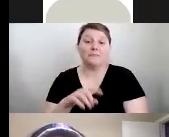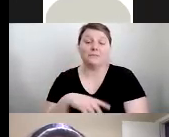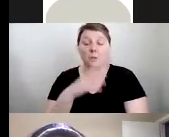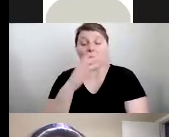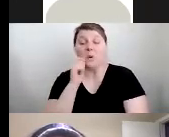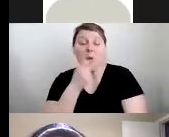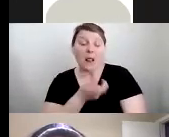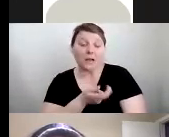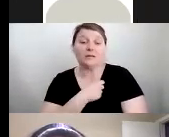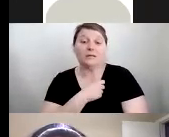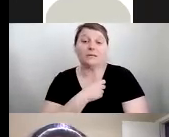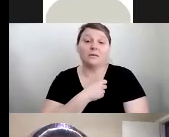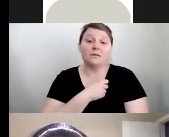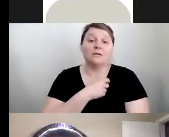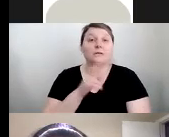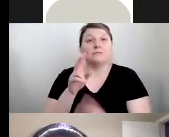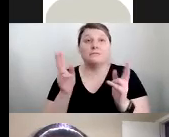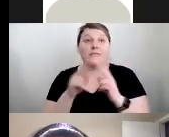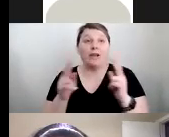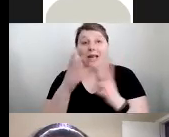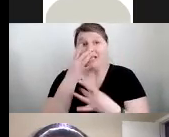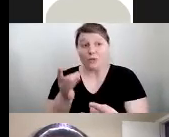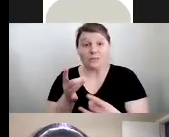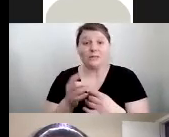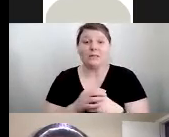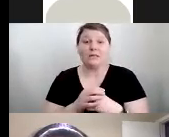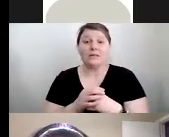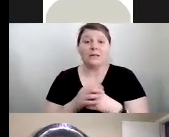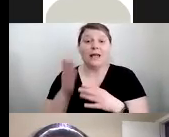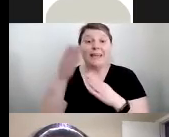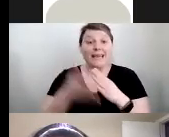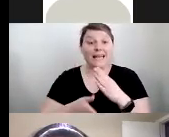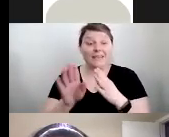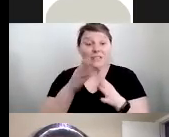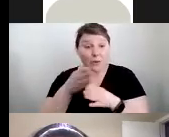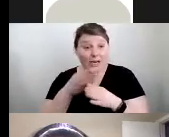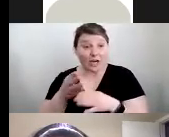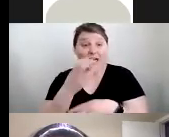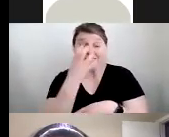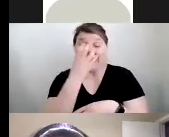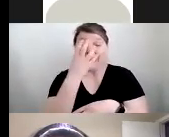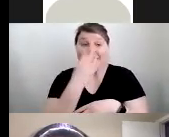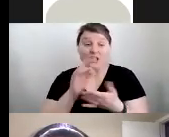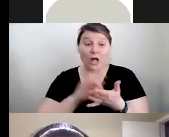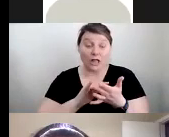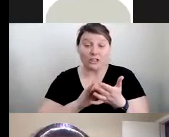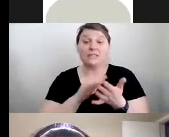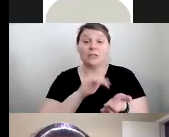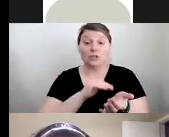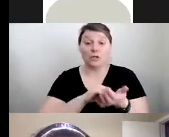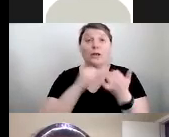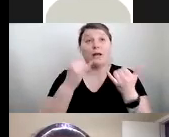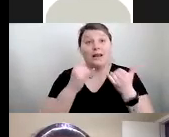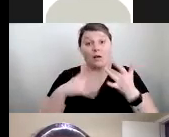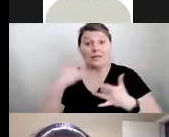cool. He's really interested. He's at the end of his career as an anesthesiologist and just now really getting